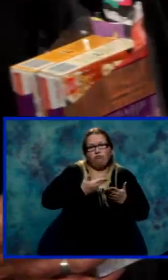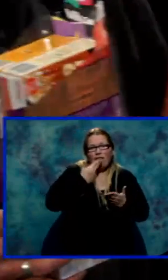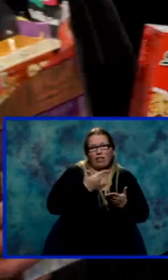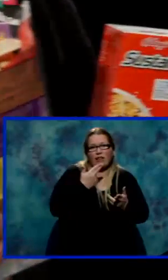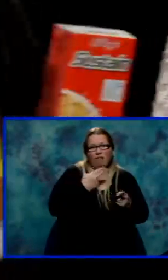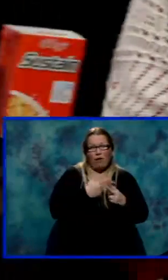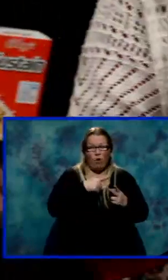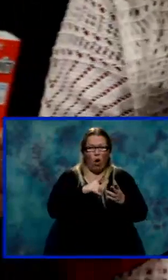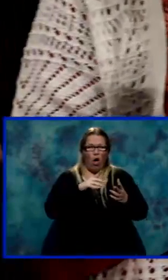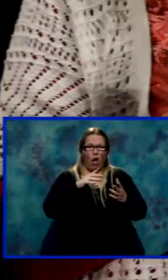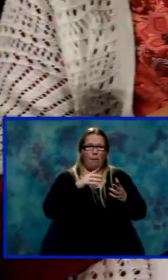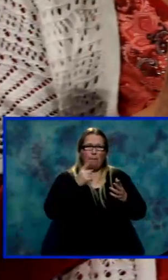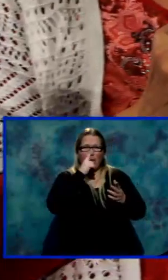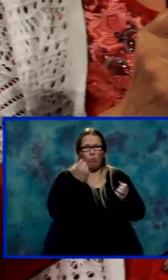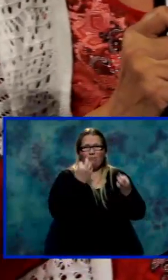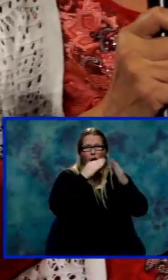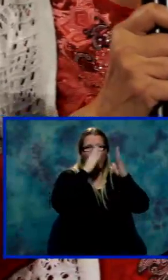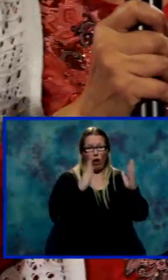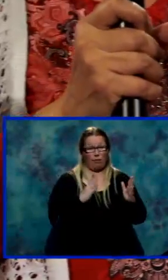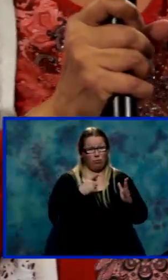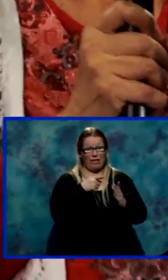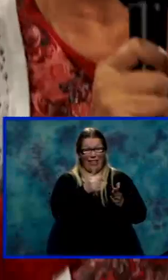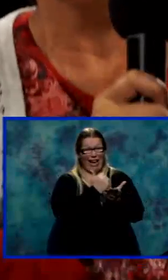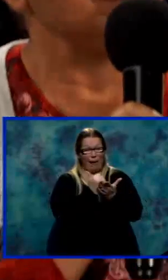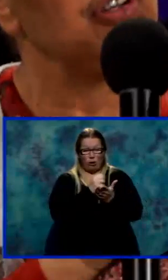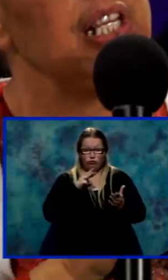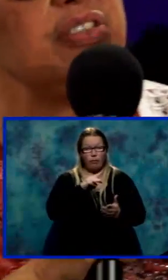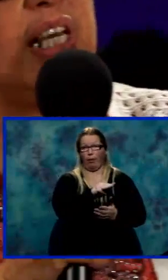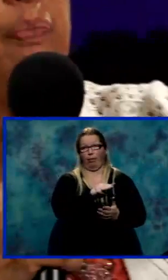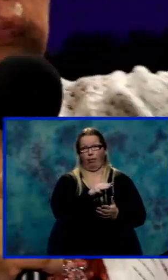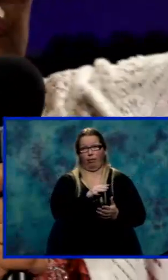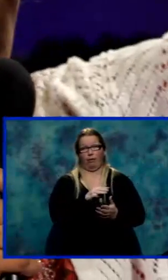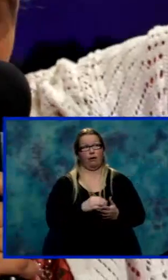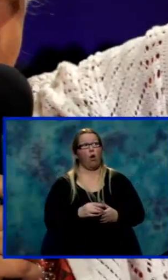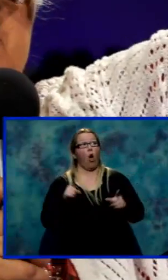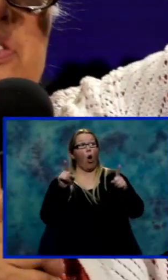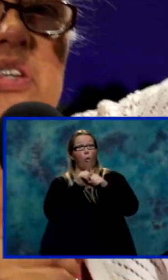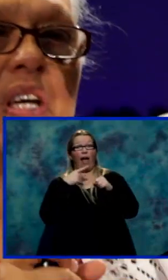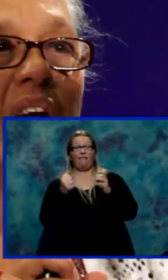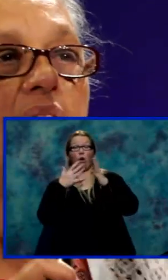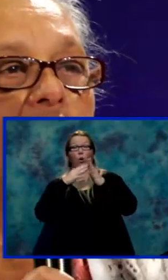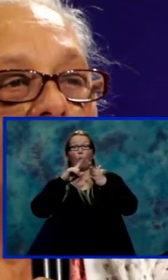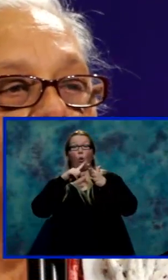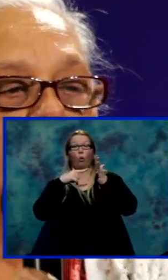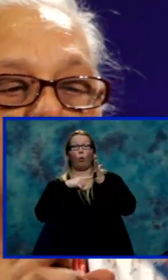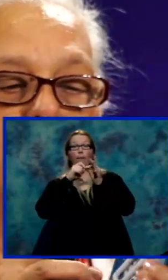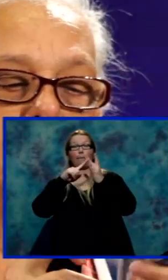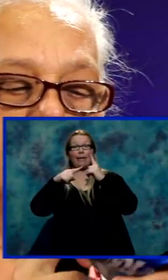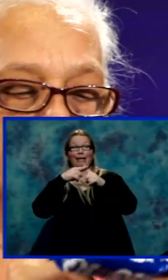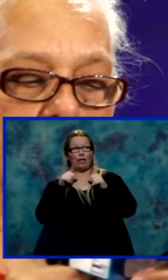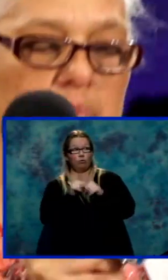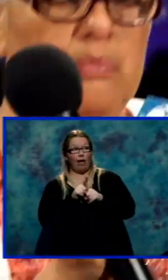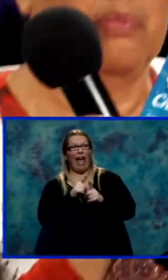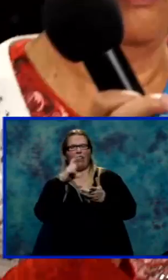of homeless people has just tripled in the last month. We also have got this here, Weet-Bix, and the little